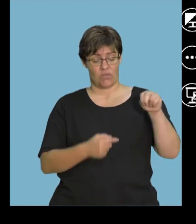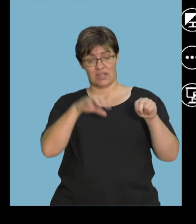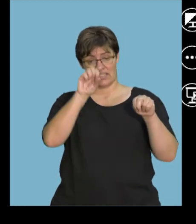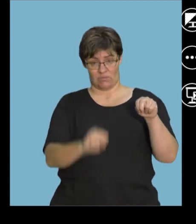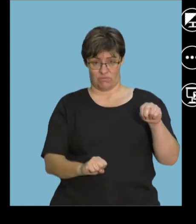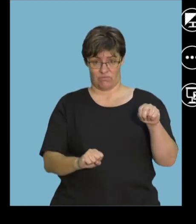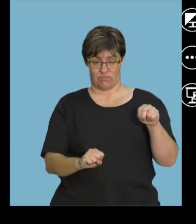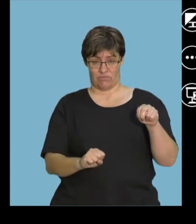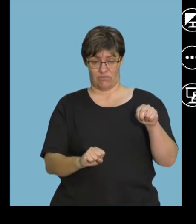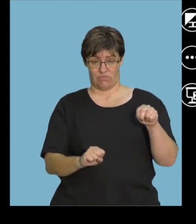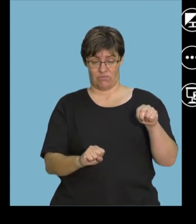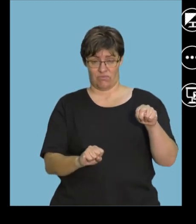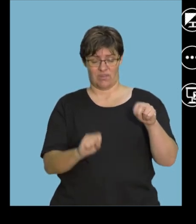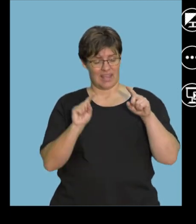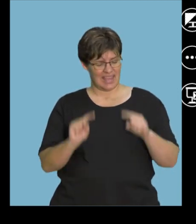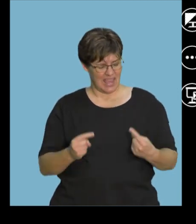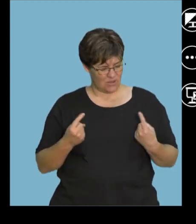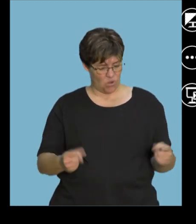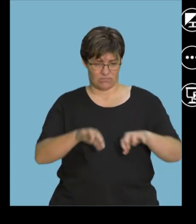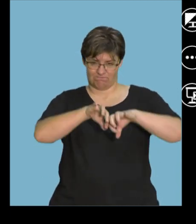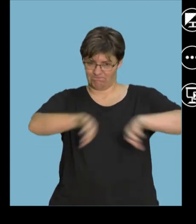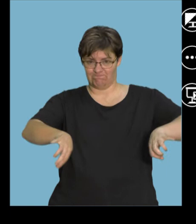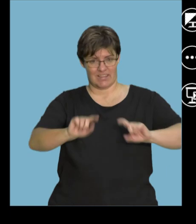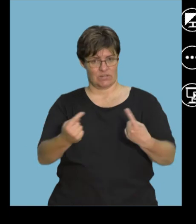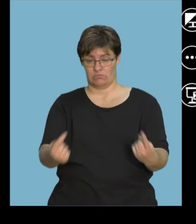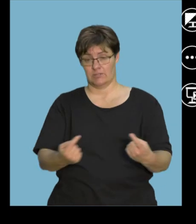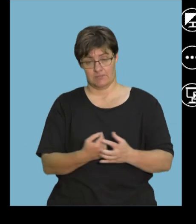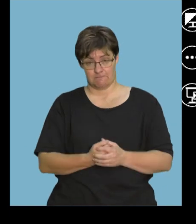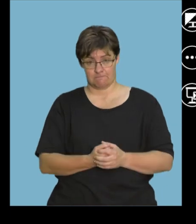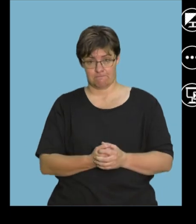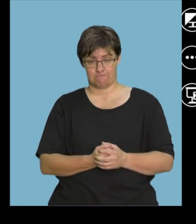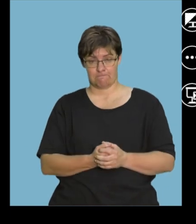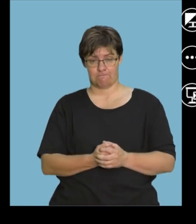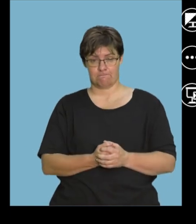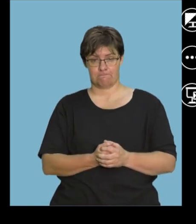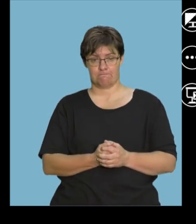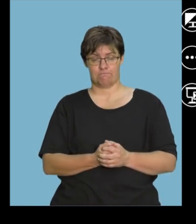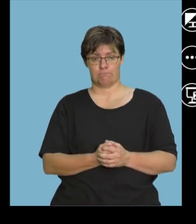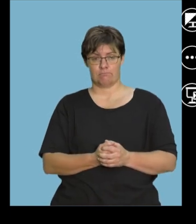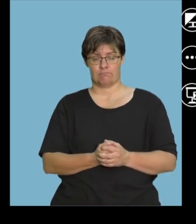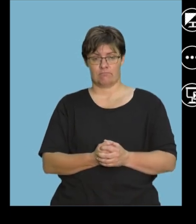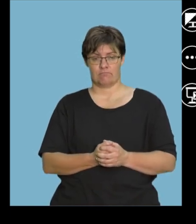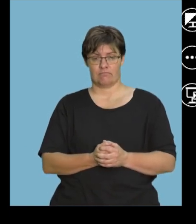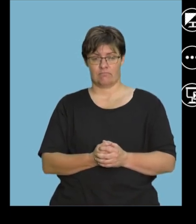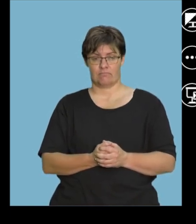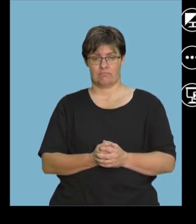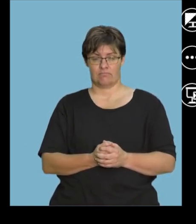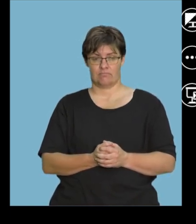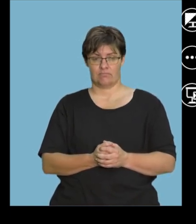It means north and south cannot be separated, right?